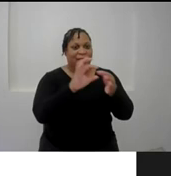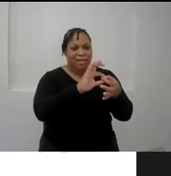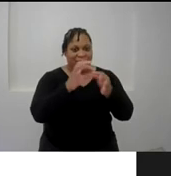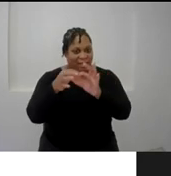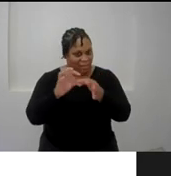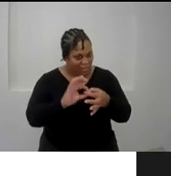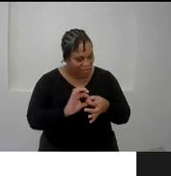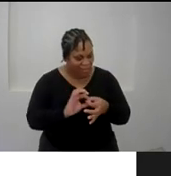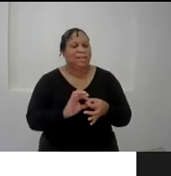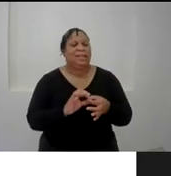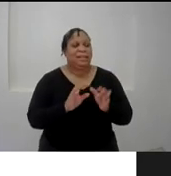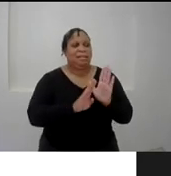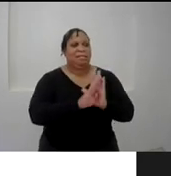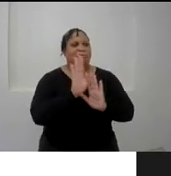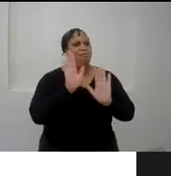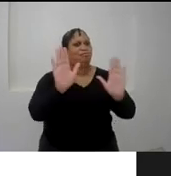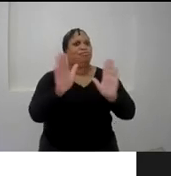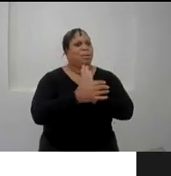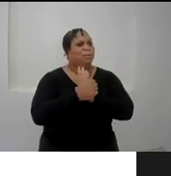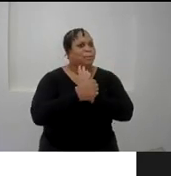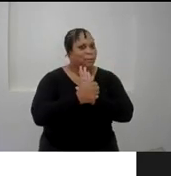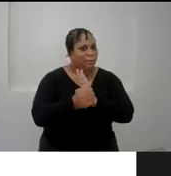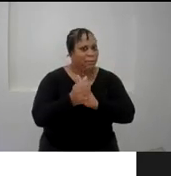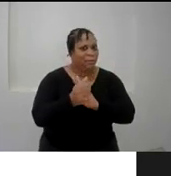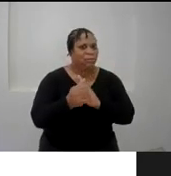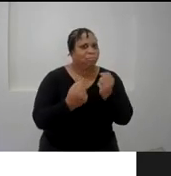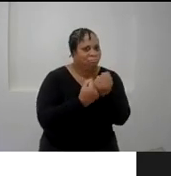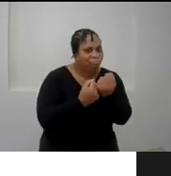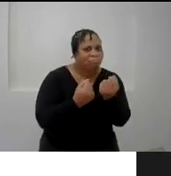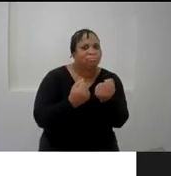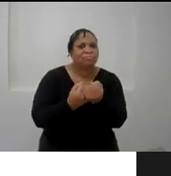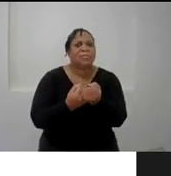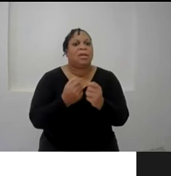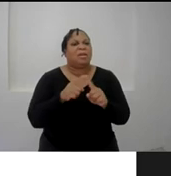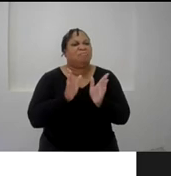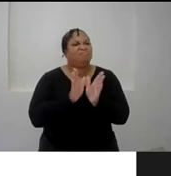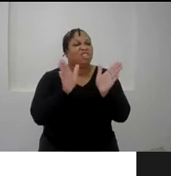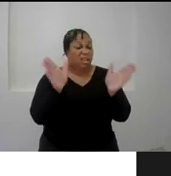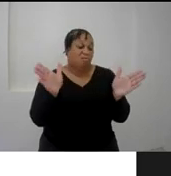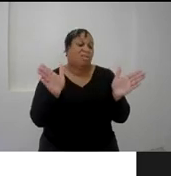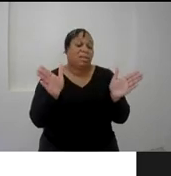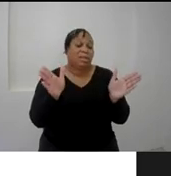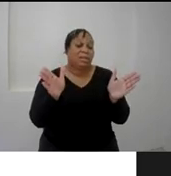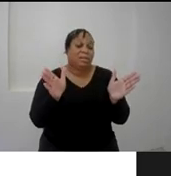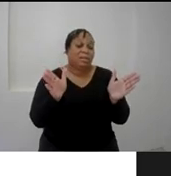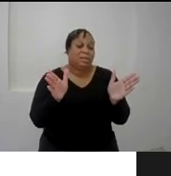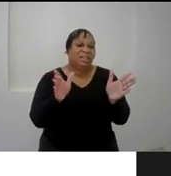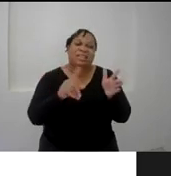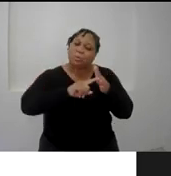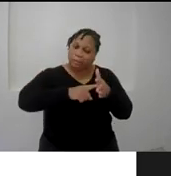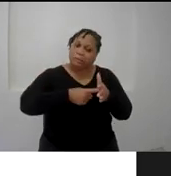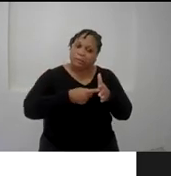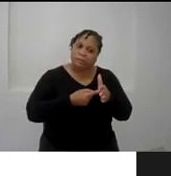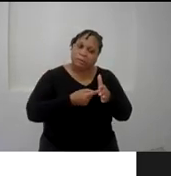some great skills of advocacy. But generally, we're very much on the starting blocks of